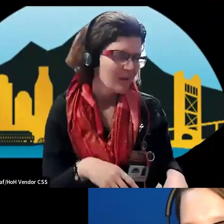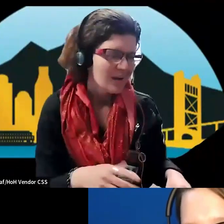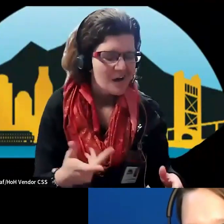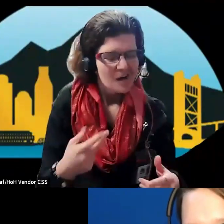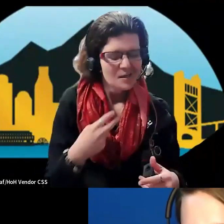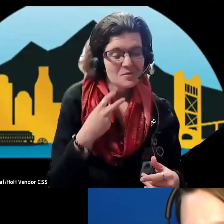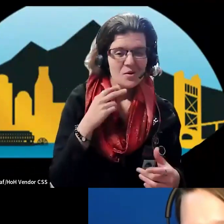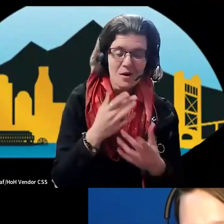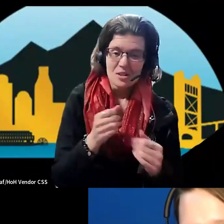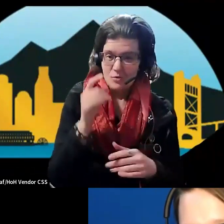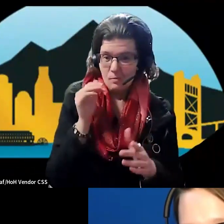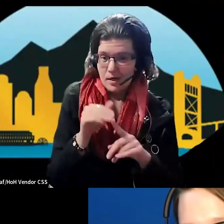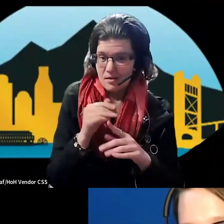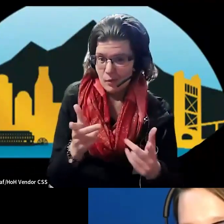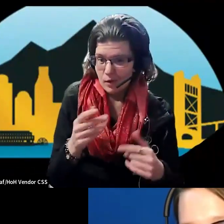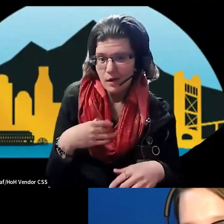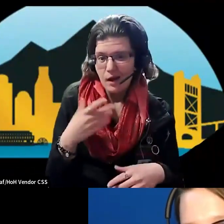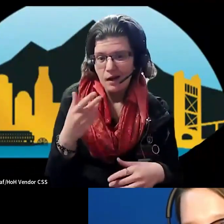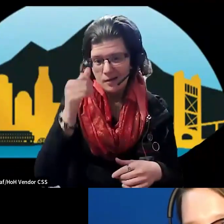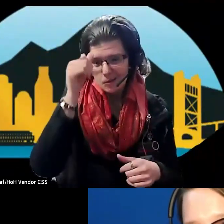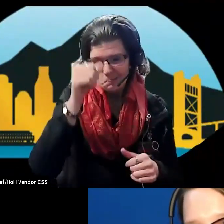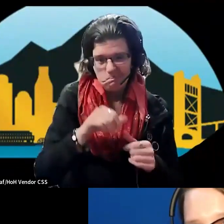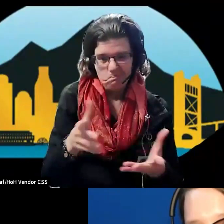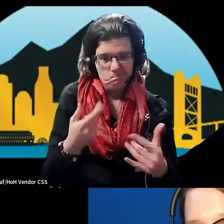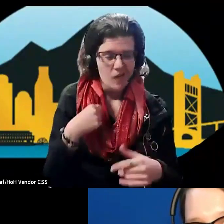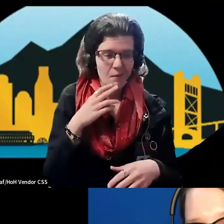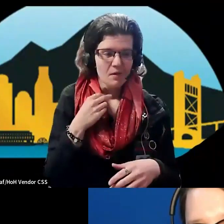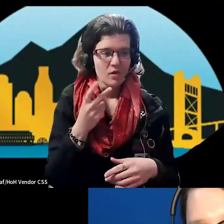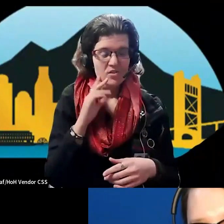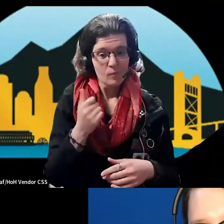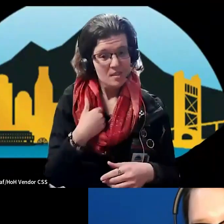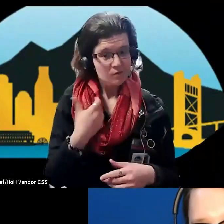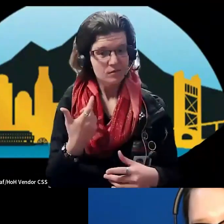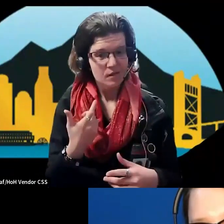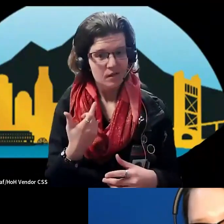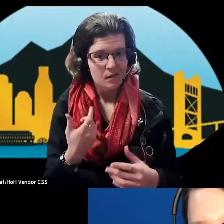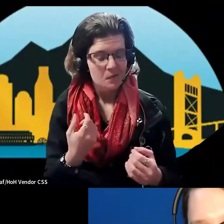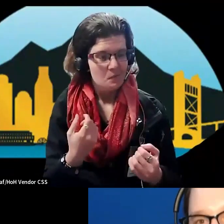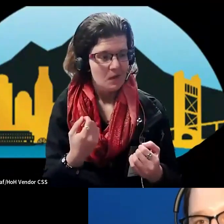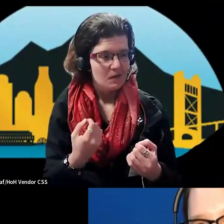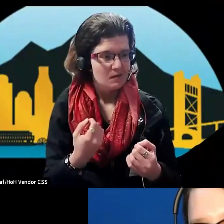mute. So I just remind everyone, I'm going to voice for myself.